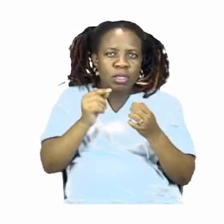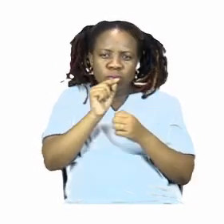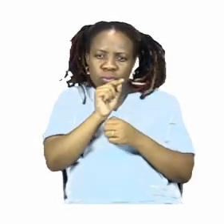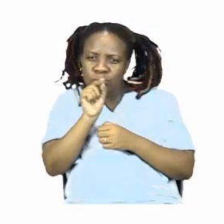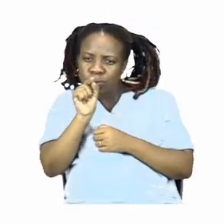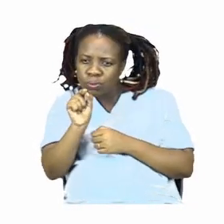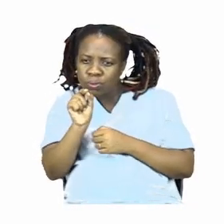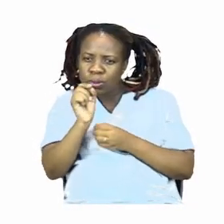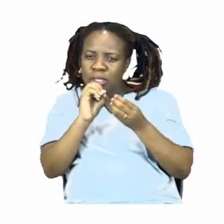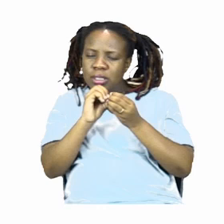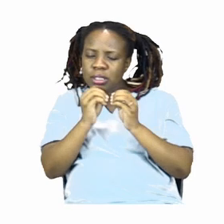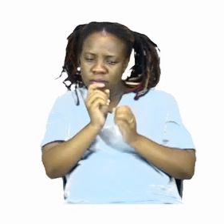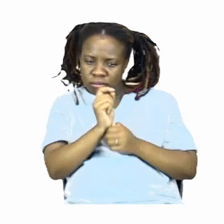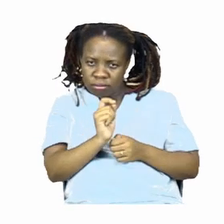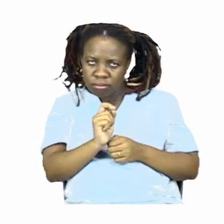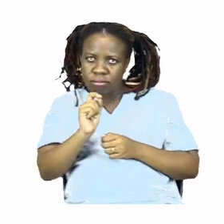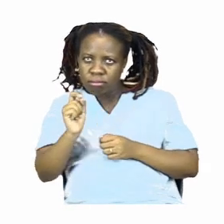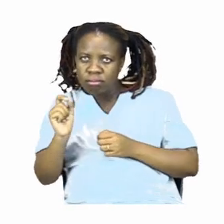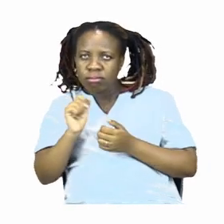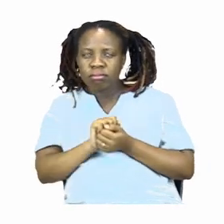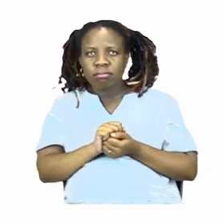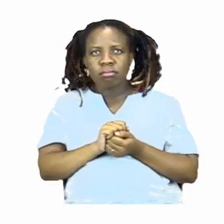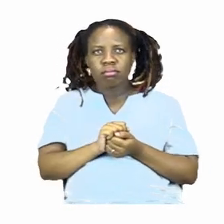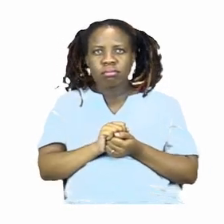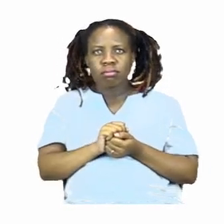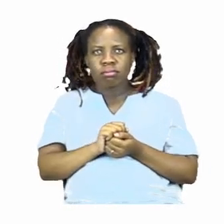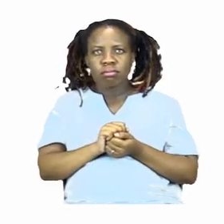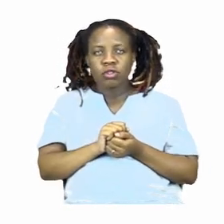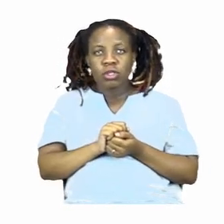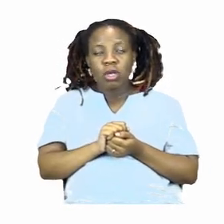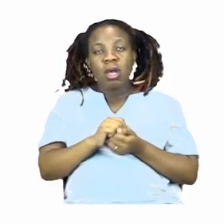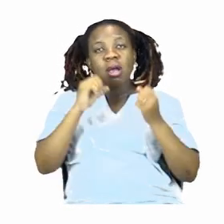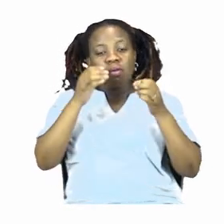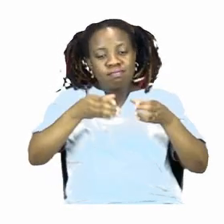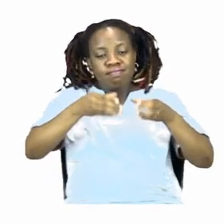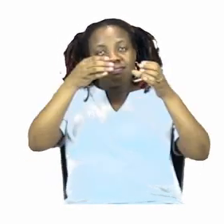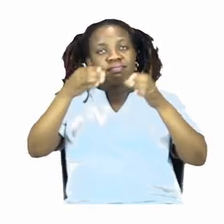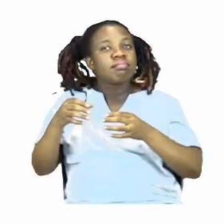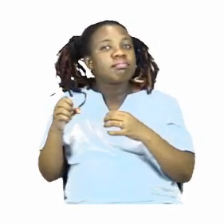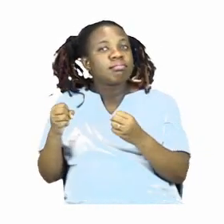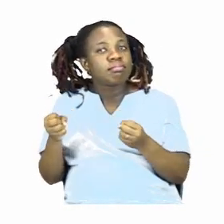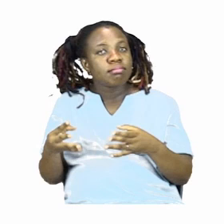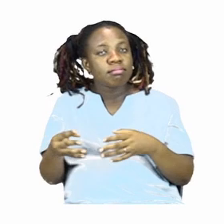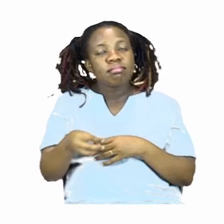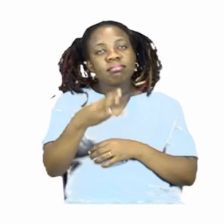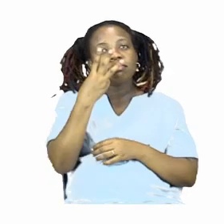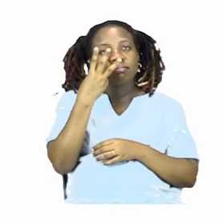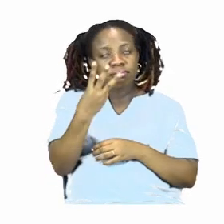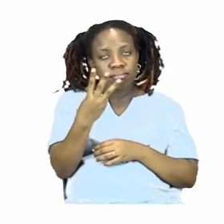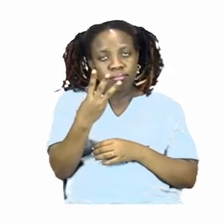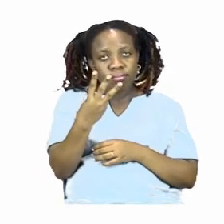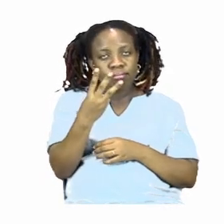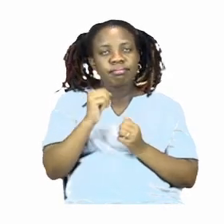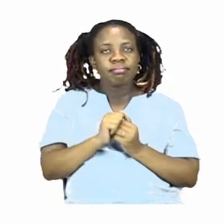1, there you see you have 1, 2, 3 bottles, and each bottle is filled